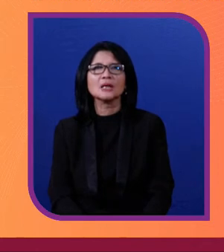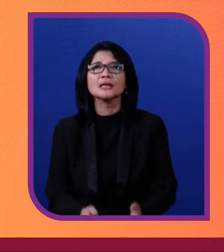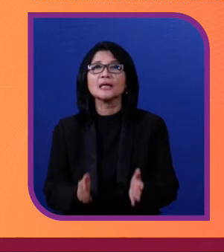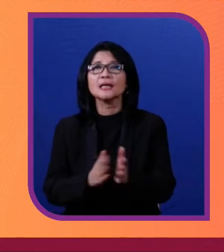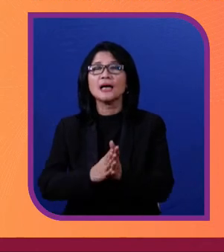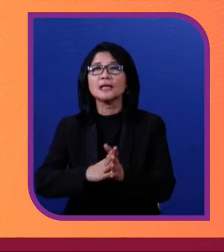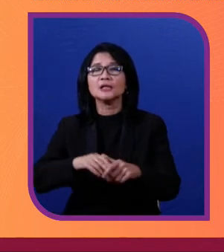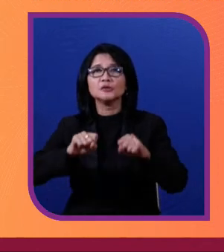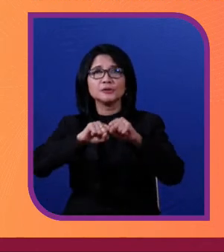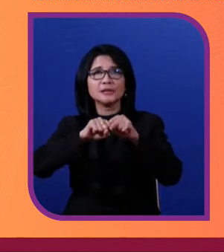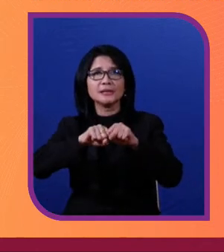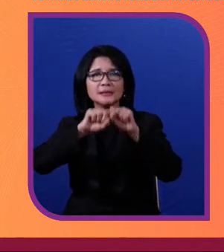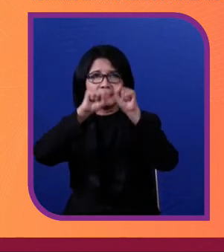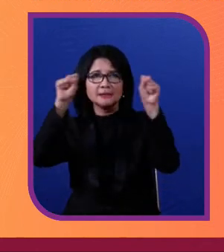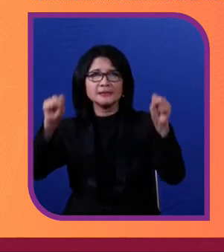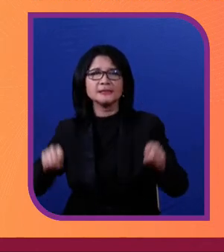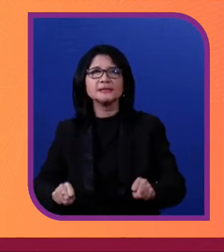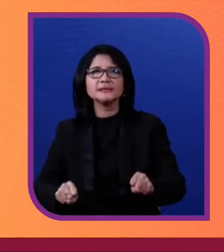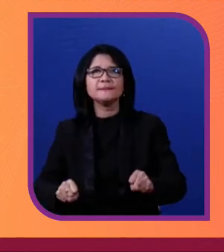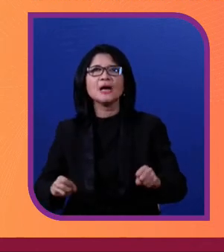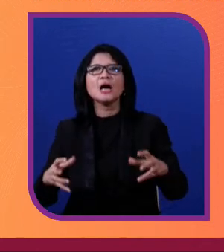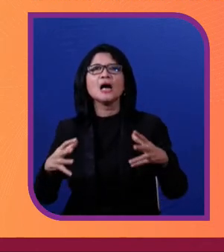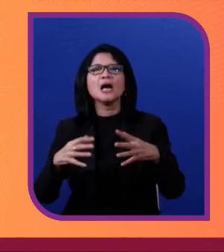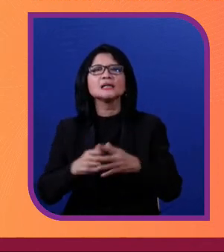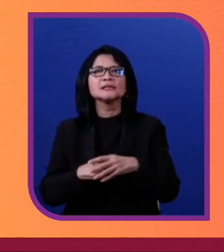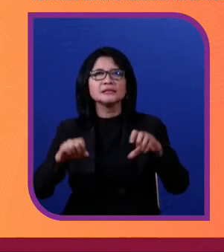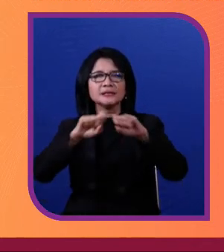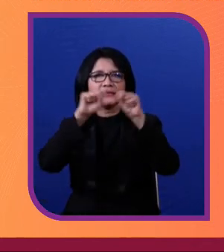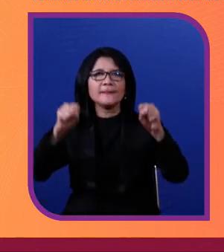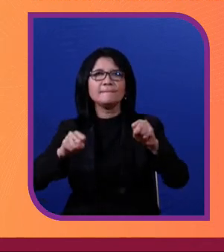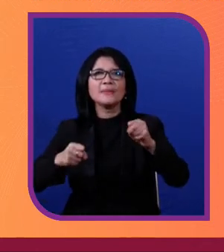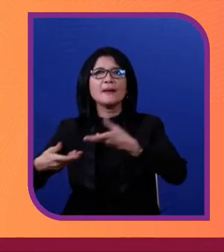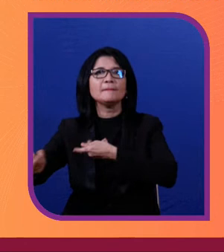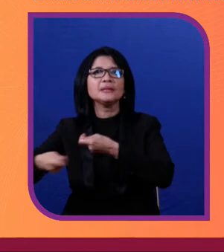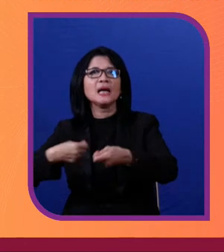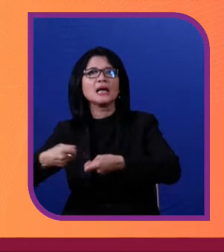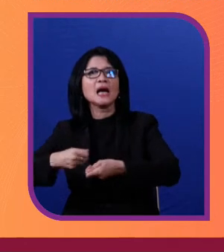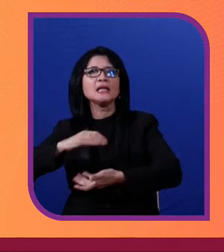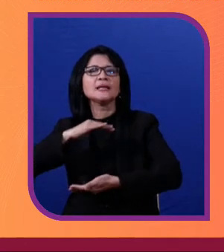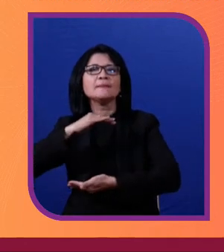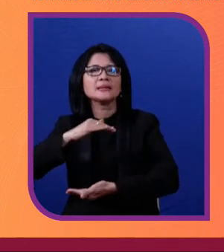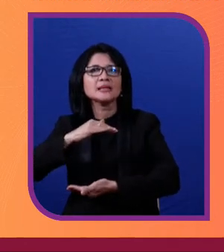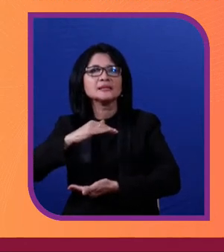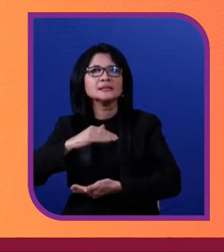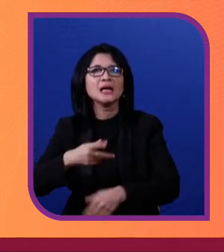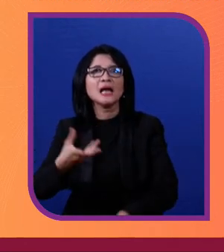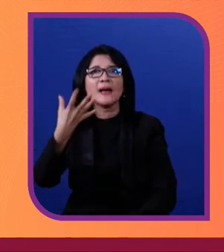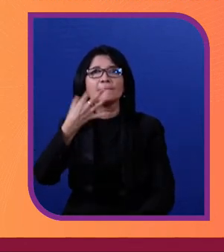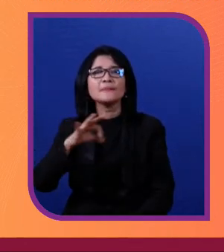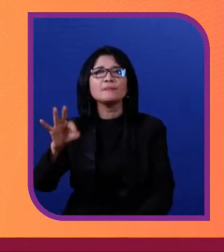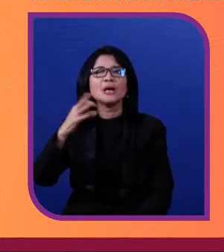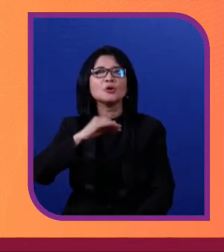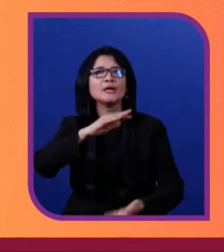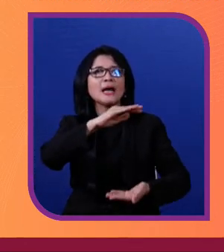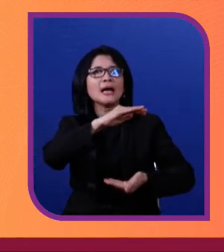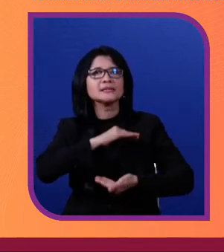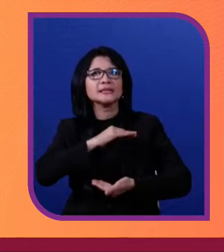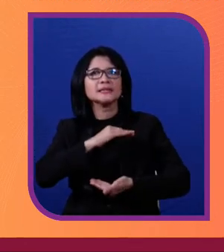old soe-hatt recycle link n refinancing by